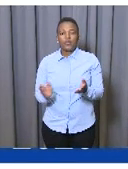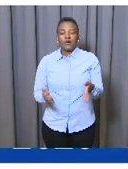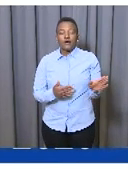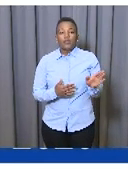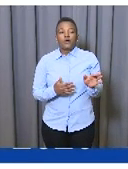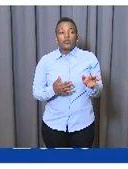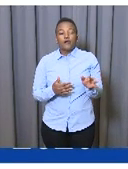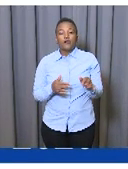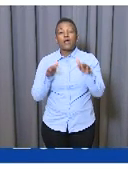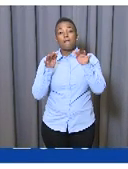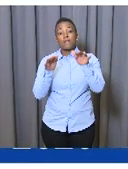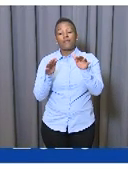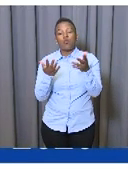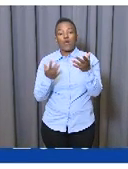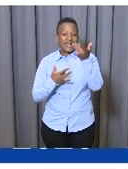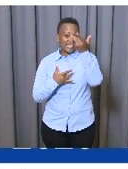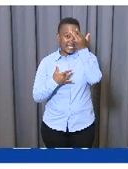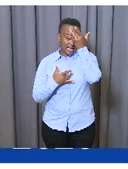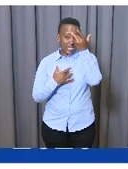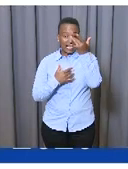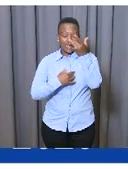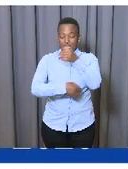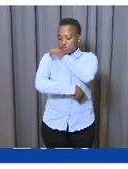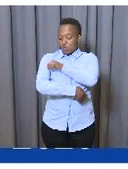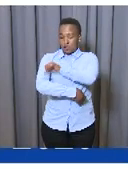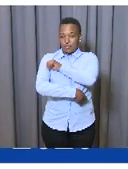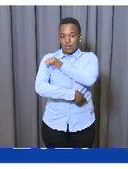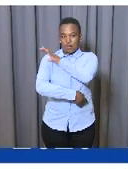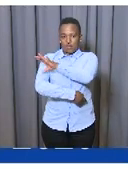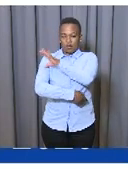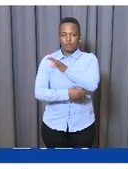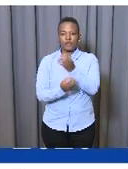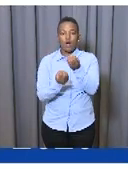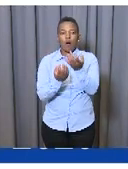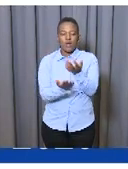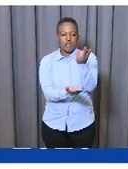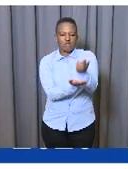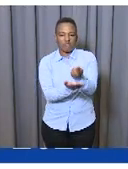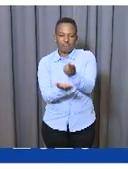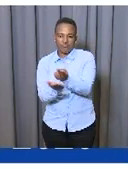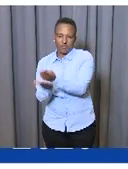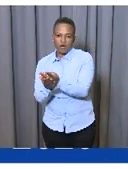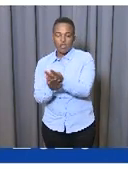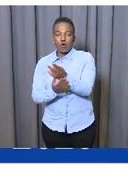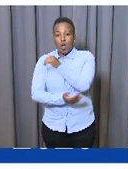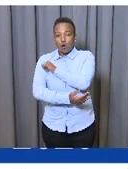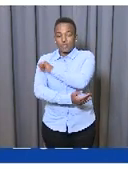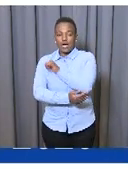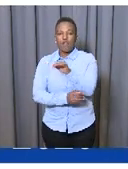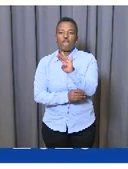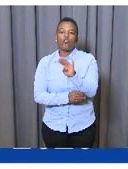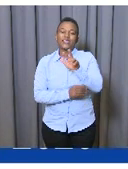Patients in our facilities, you will see there are 48 admitted patients. Last week when we